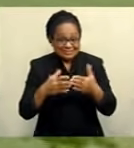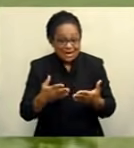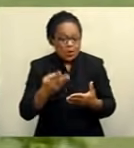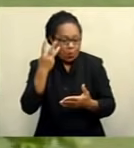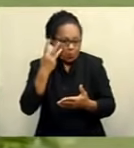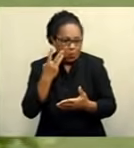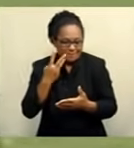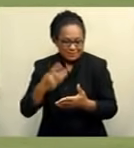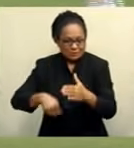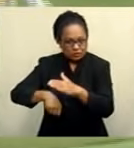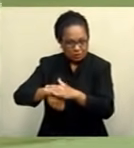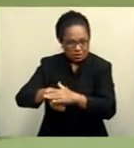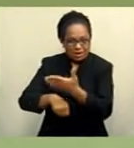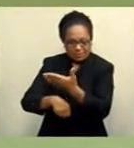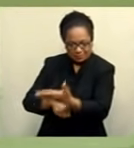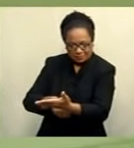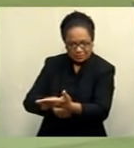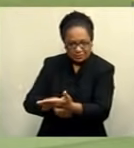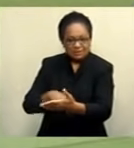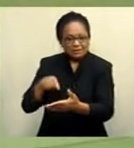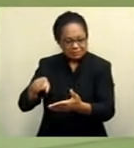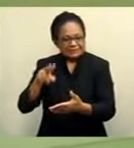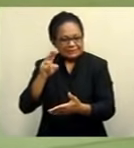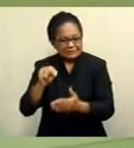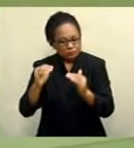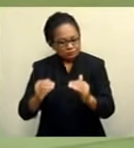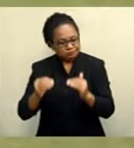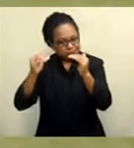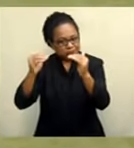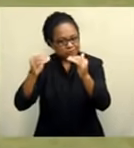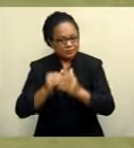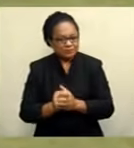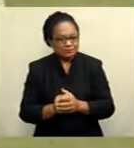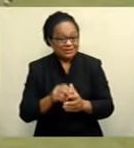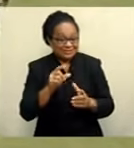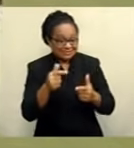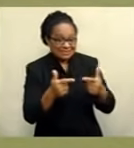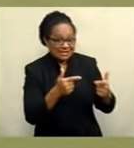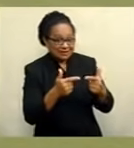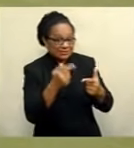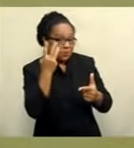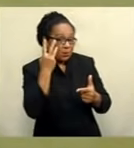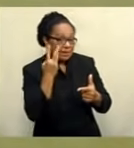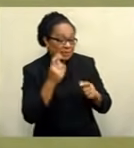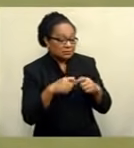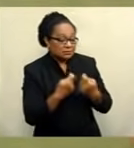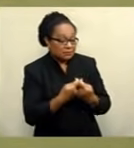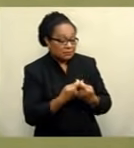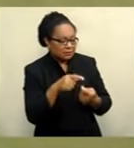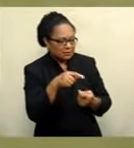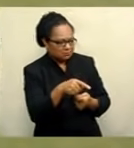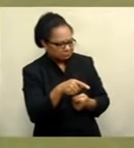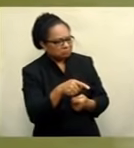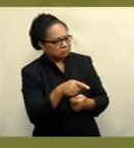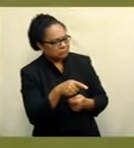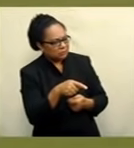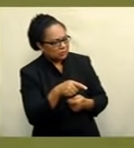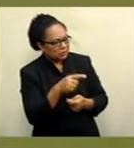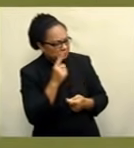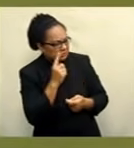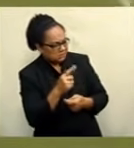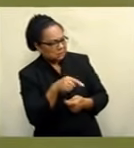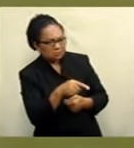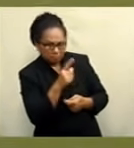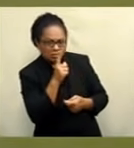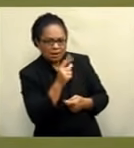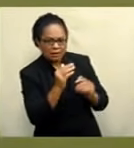women's national football team to step up. The Fijiana has shown us that they can show that class,